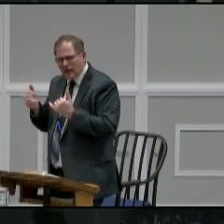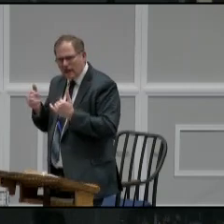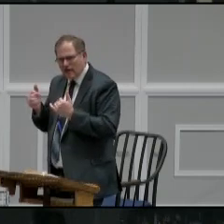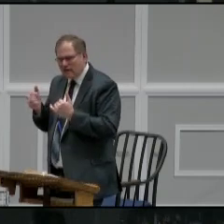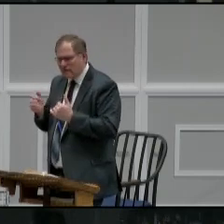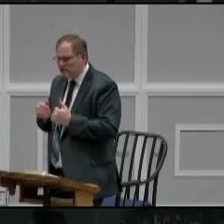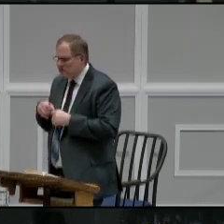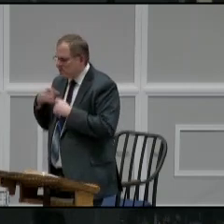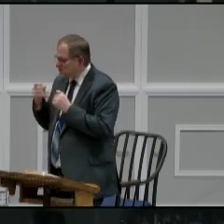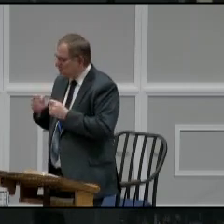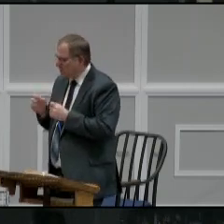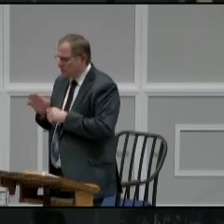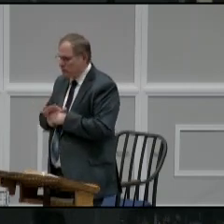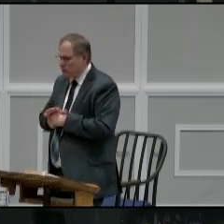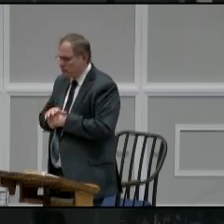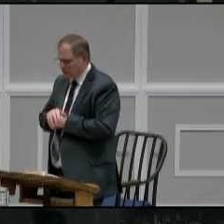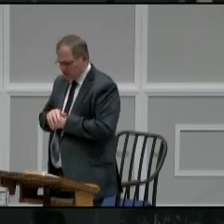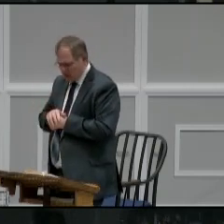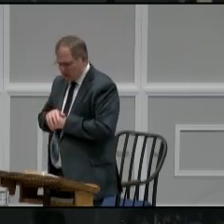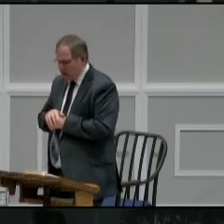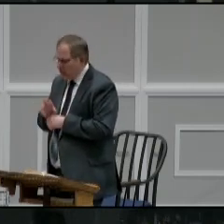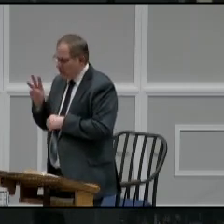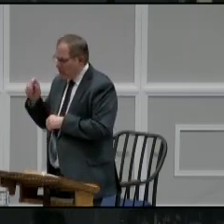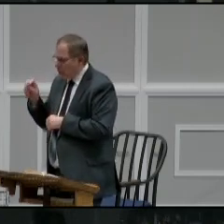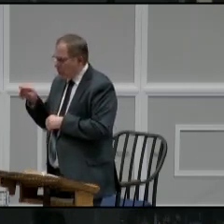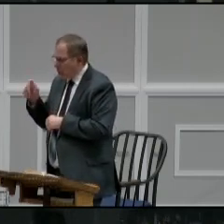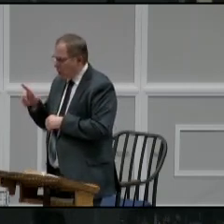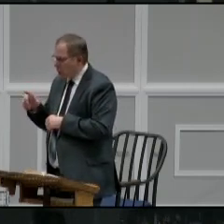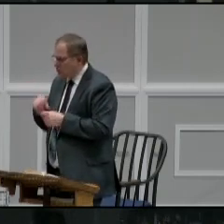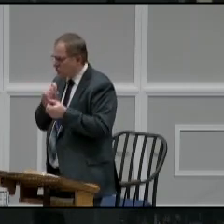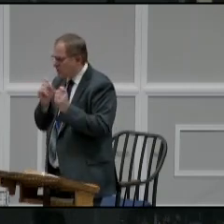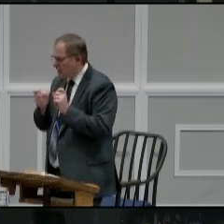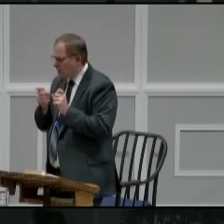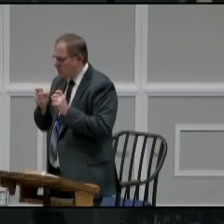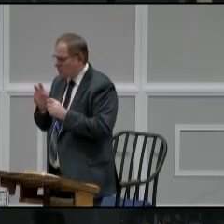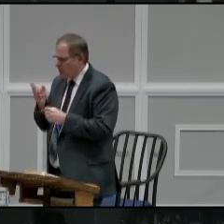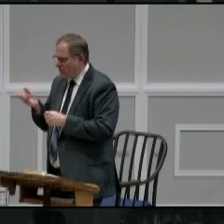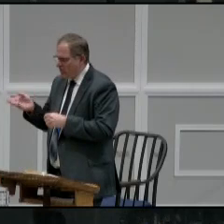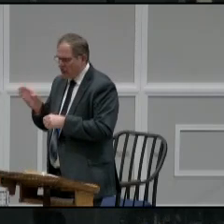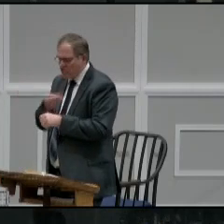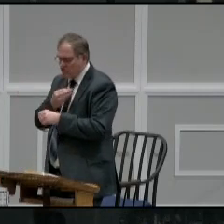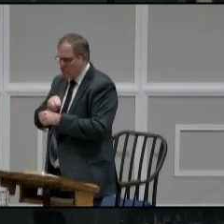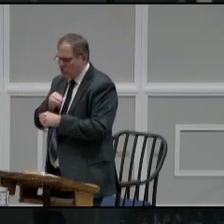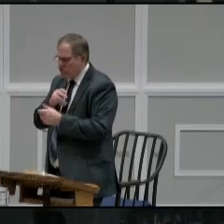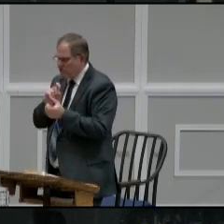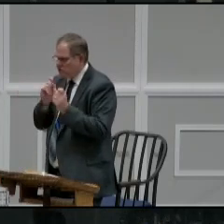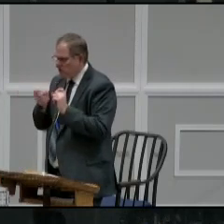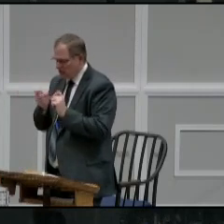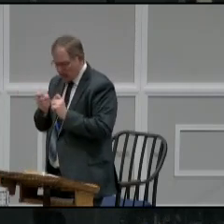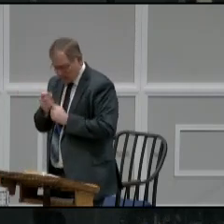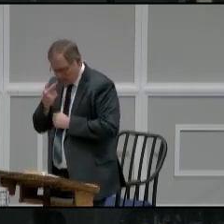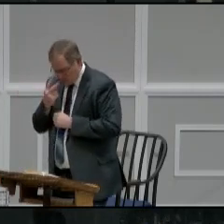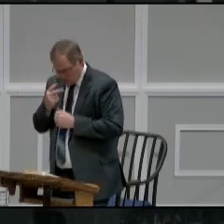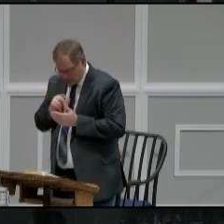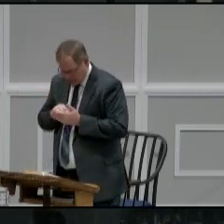Corruption. Their morals changed. Their music changed. I know we just touched on music a little bit. Look at verse 17. When